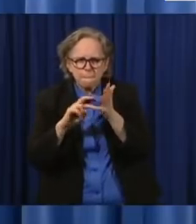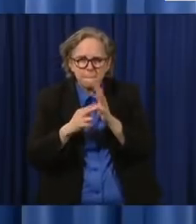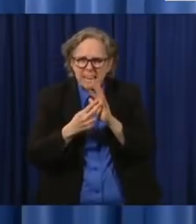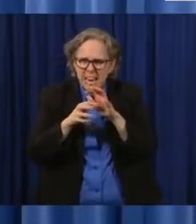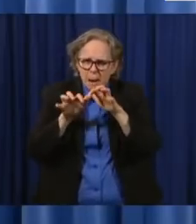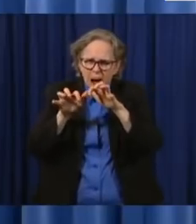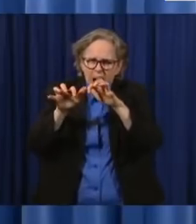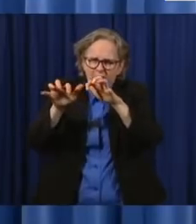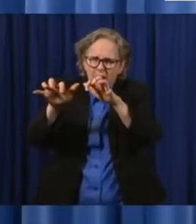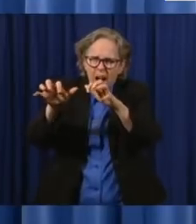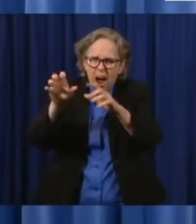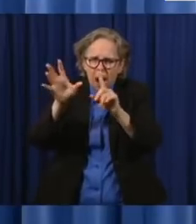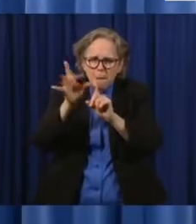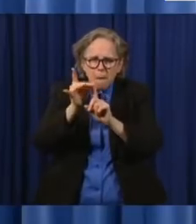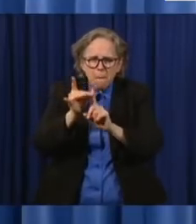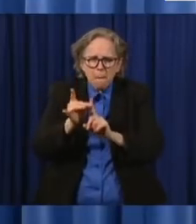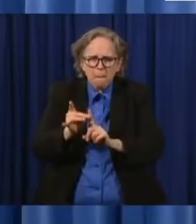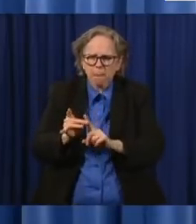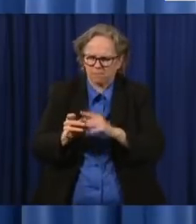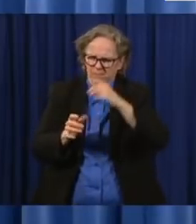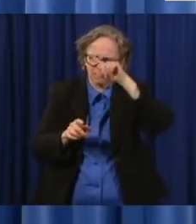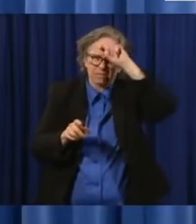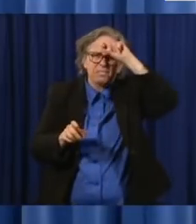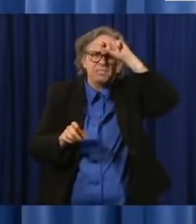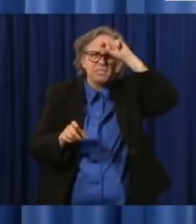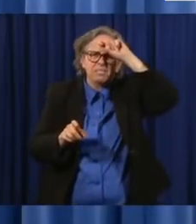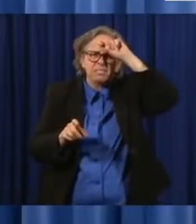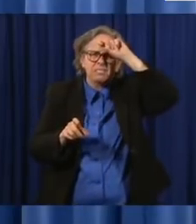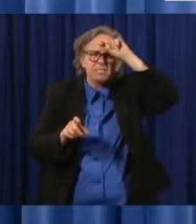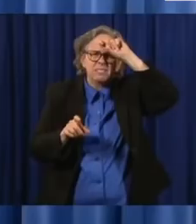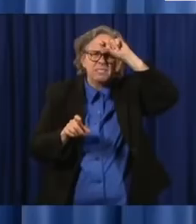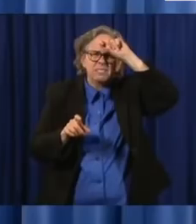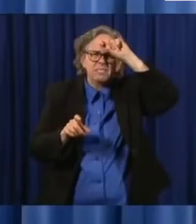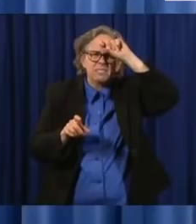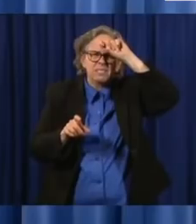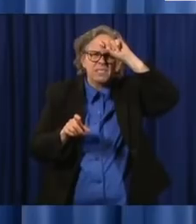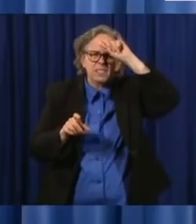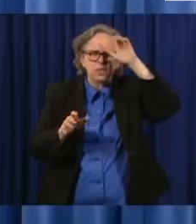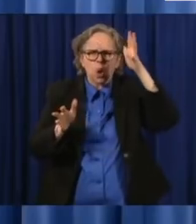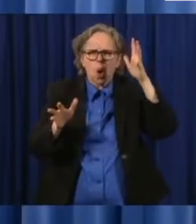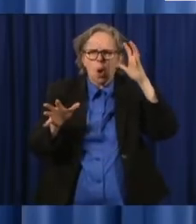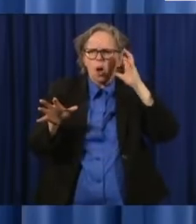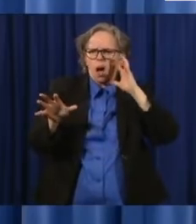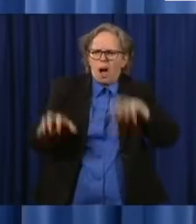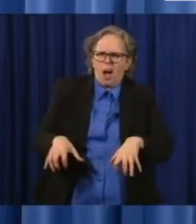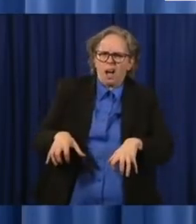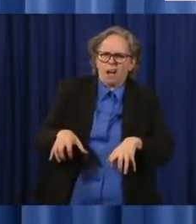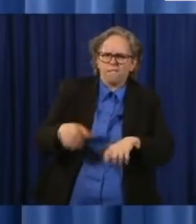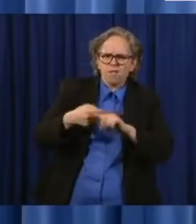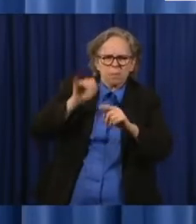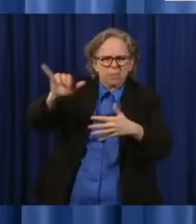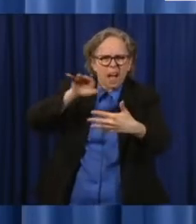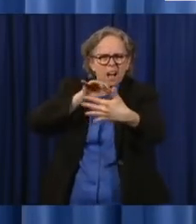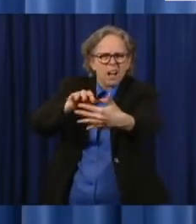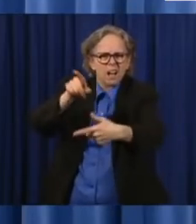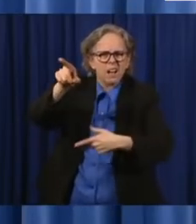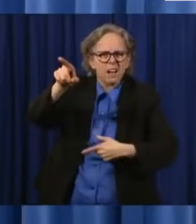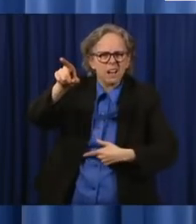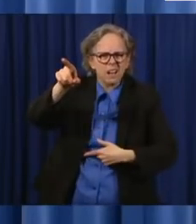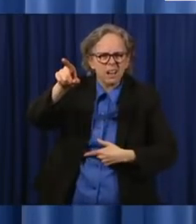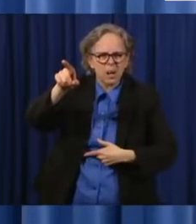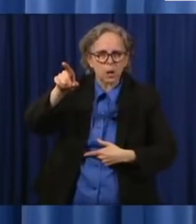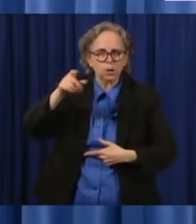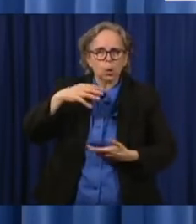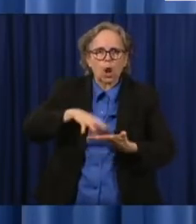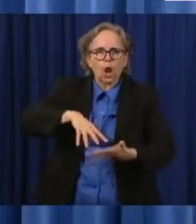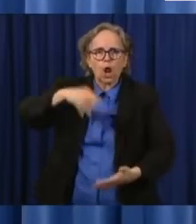positive, the people who tested positive had absolutely no signs, none. So we've learned. We continue to